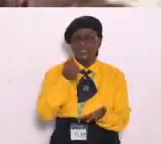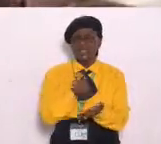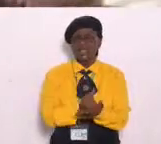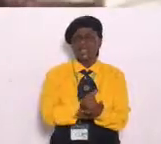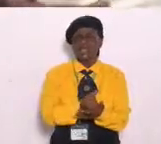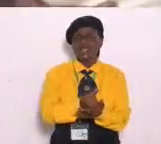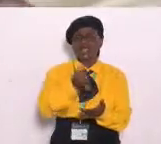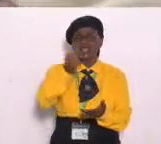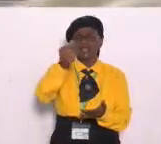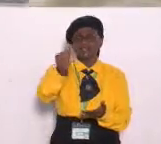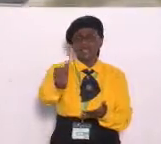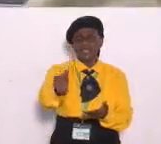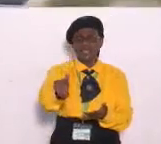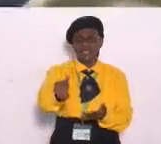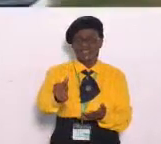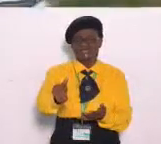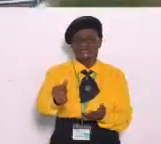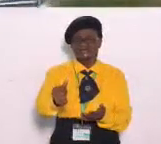name.